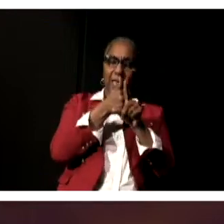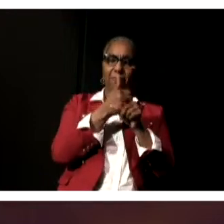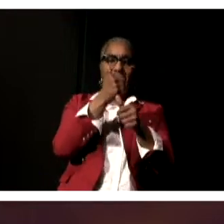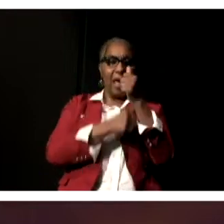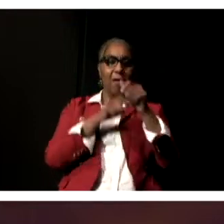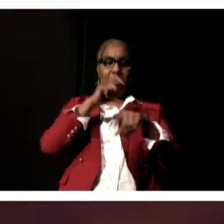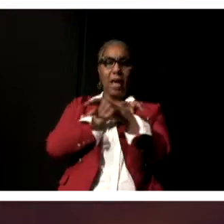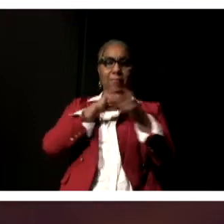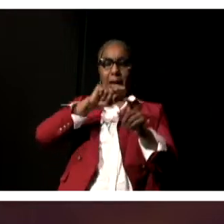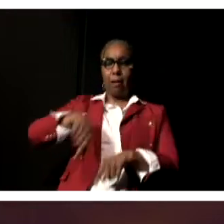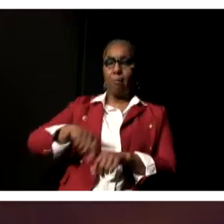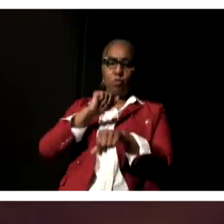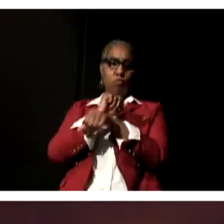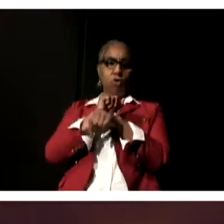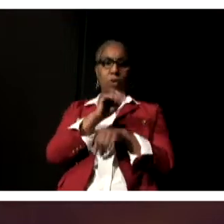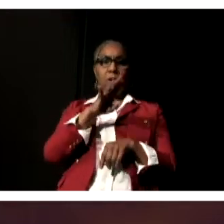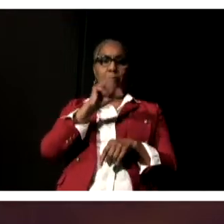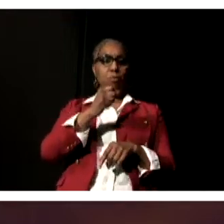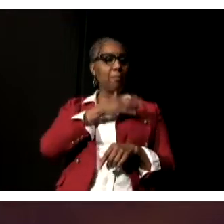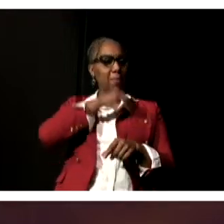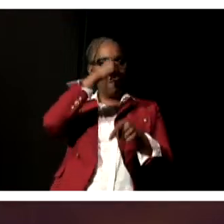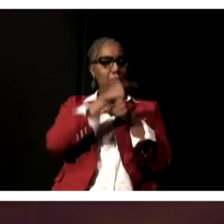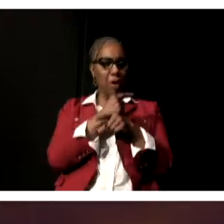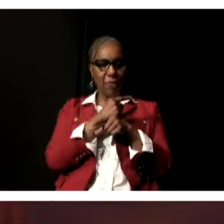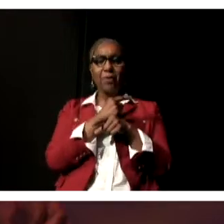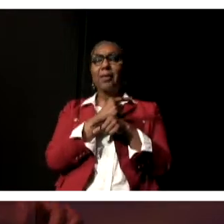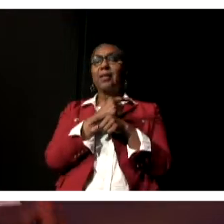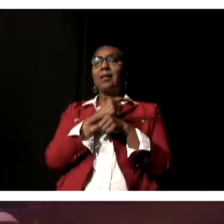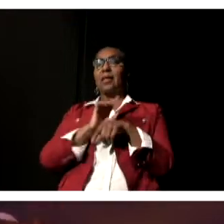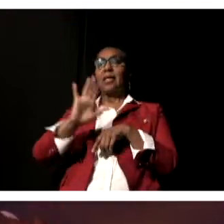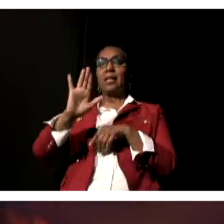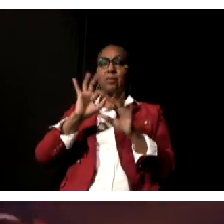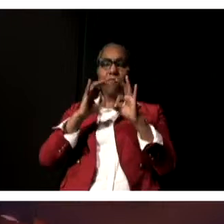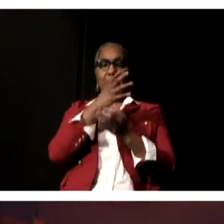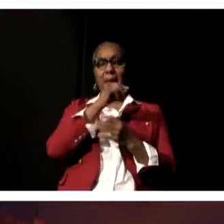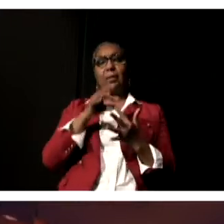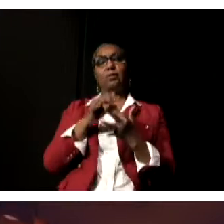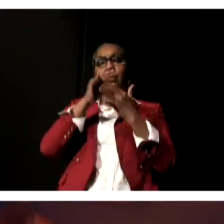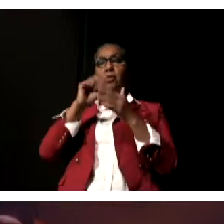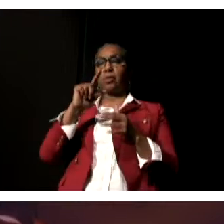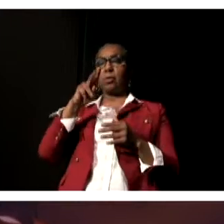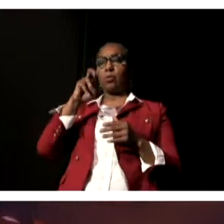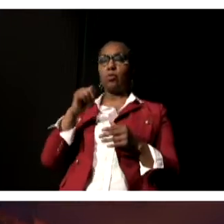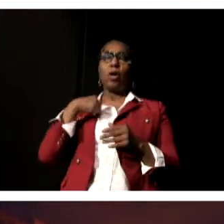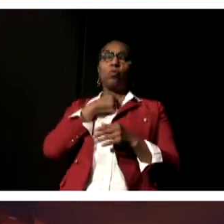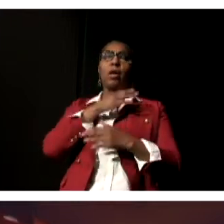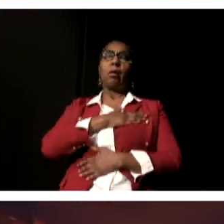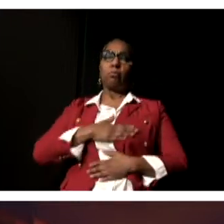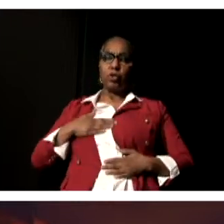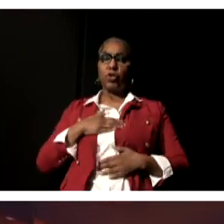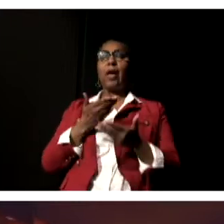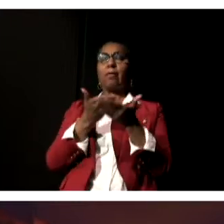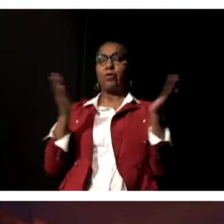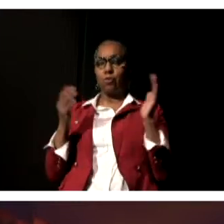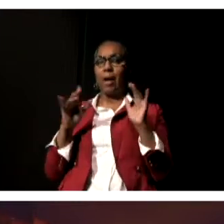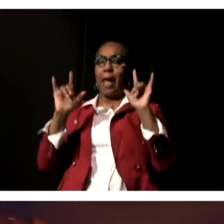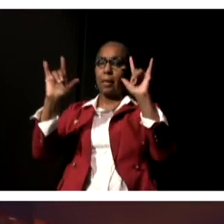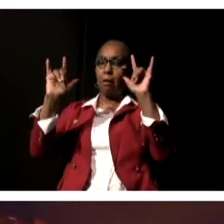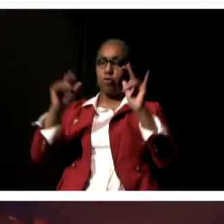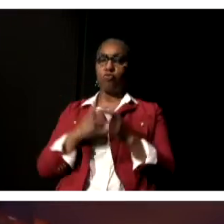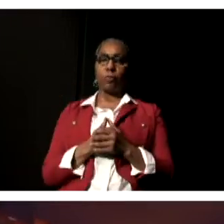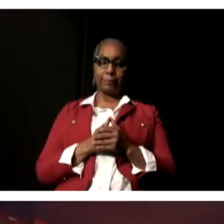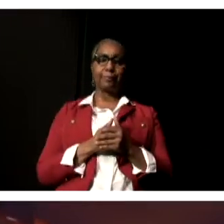work. Bruce, my brother, and to his family, and especially Luke, we appreciate you and love you.